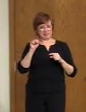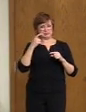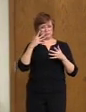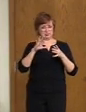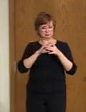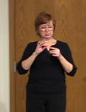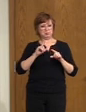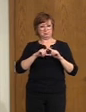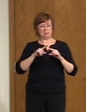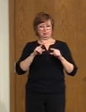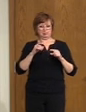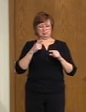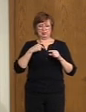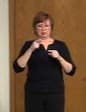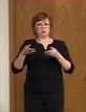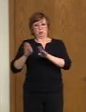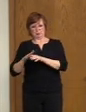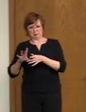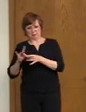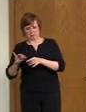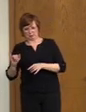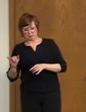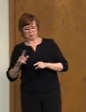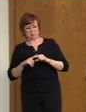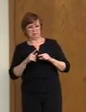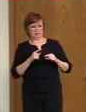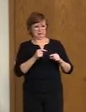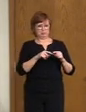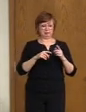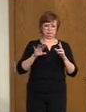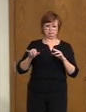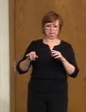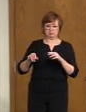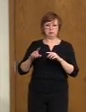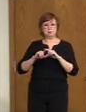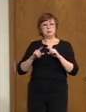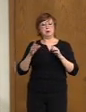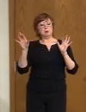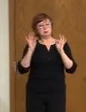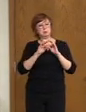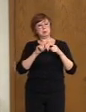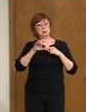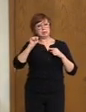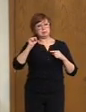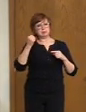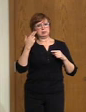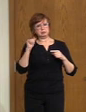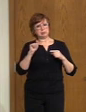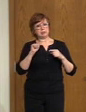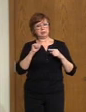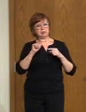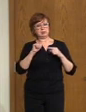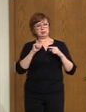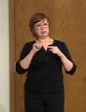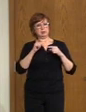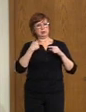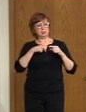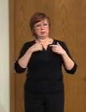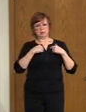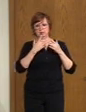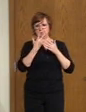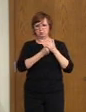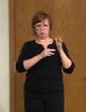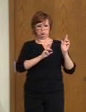my closing remarks, but I just want to add, we've talked time and time again about the Saskatchewan Health Authority response to COVID, both our offensive and